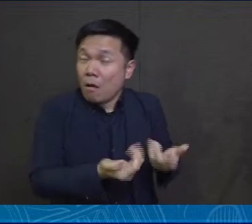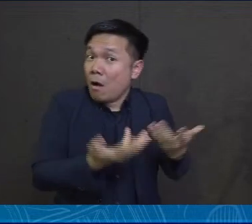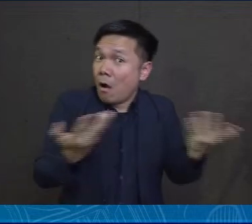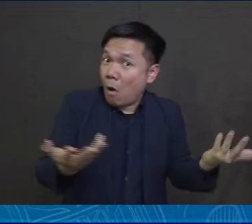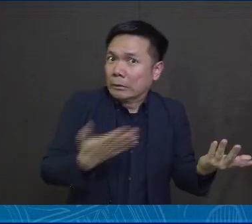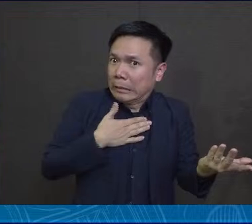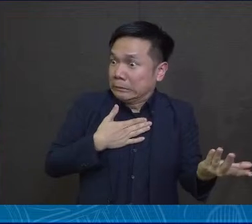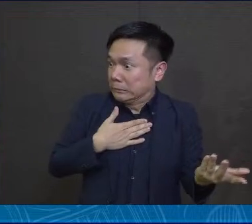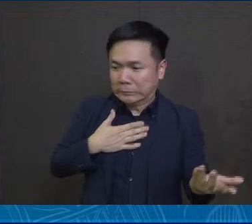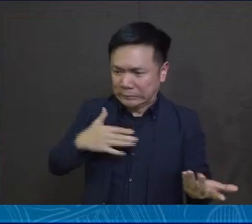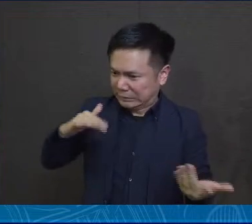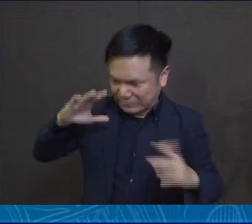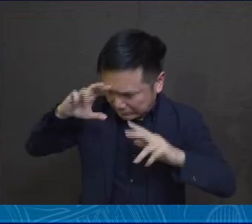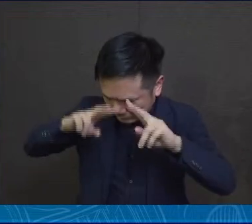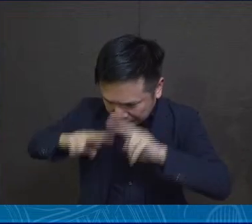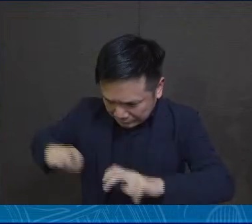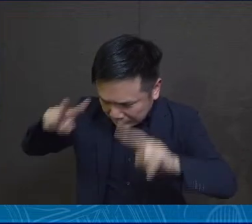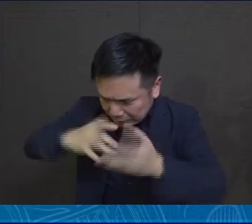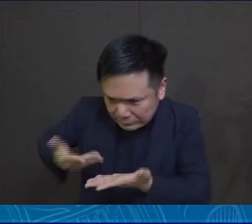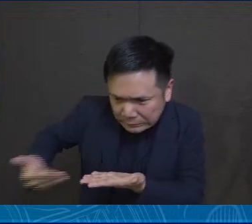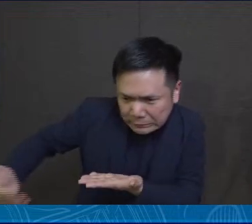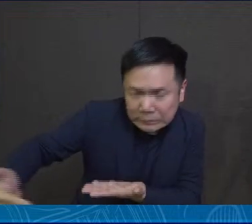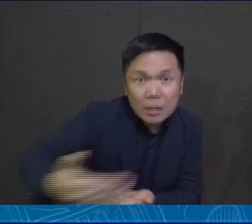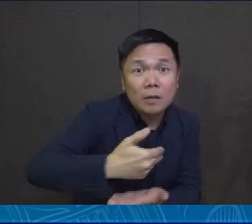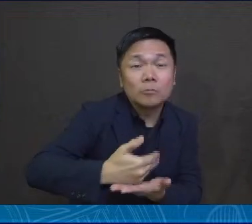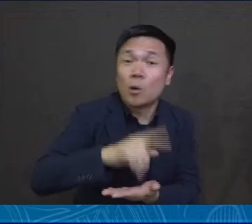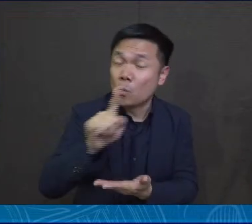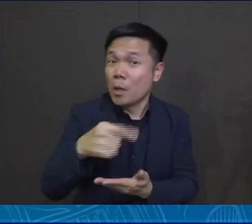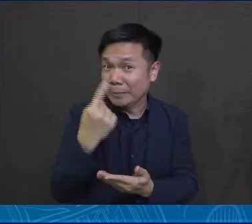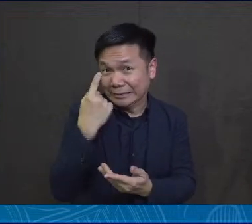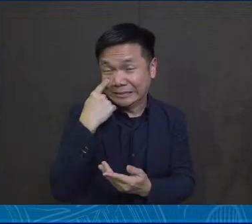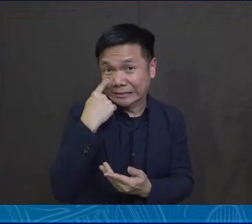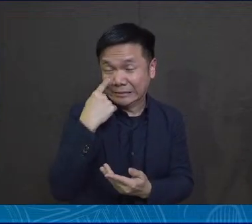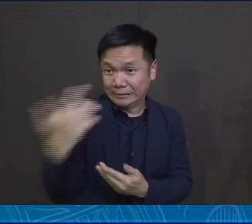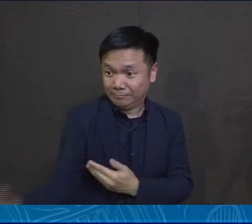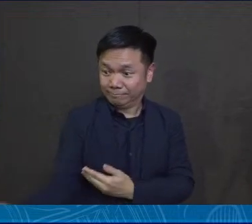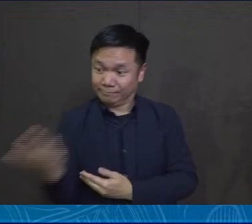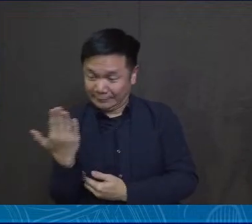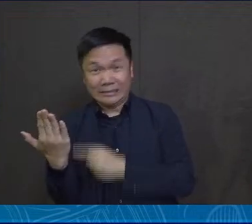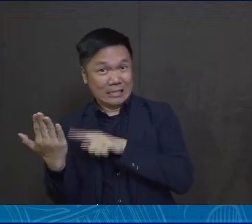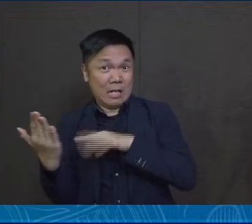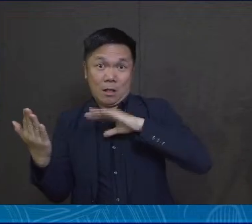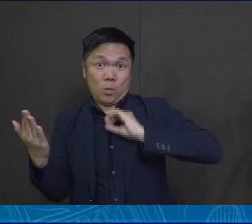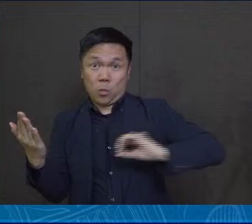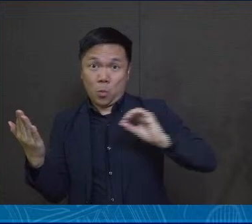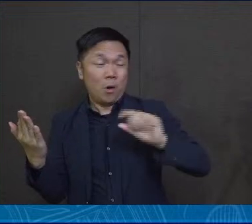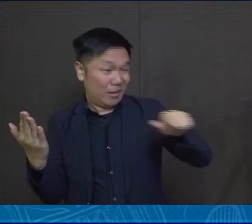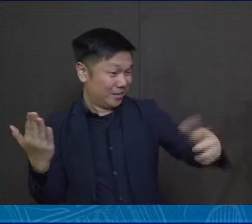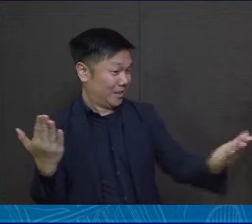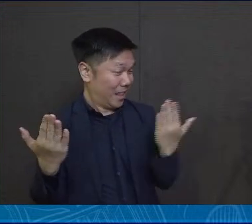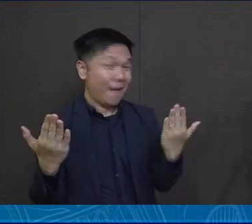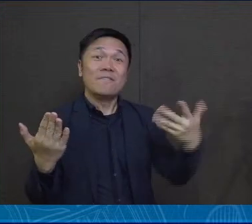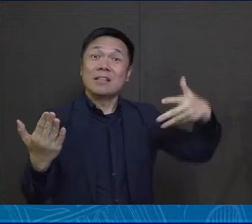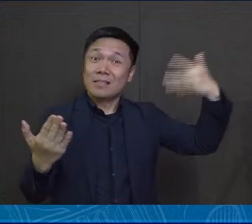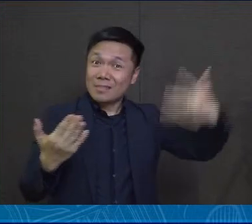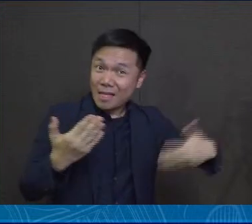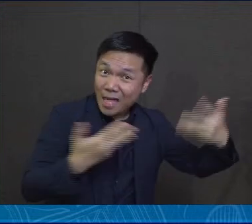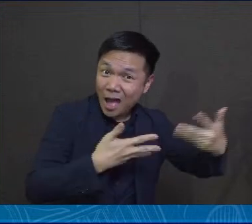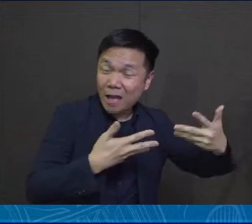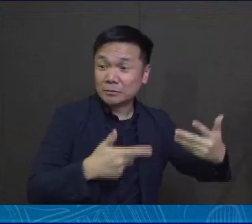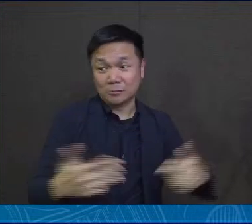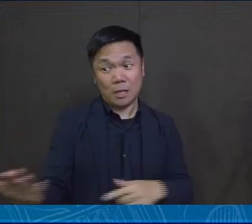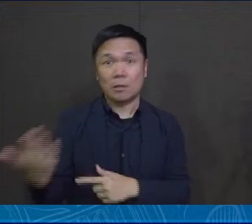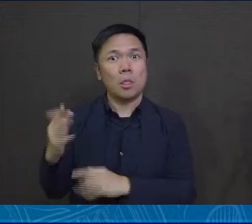be collected? Because I think the handling of the two situations creates very different dynamics. If the data doesn't exist,